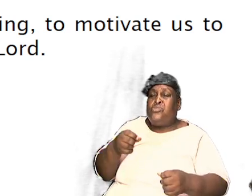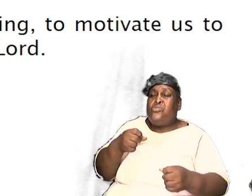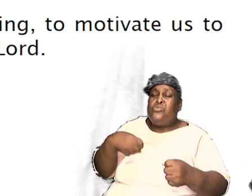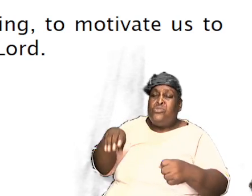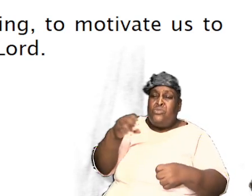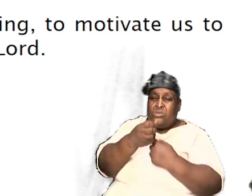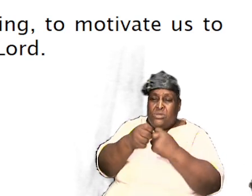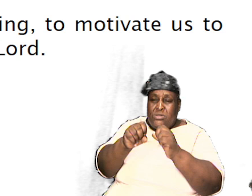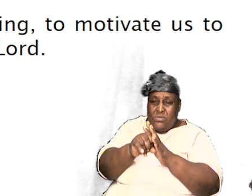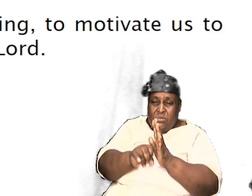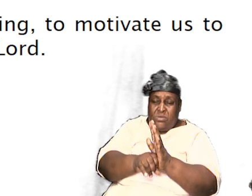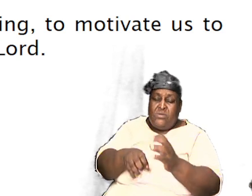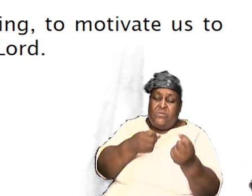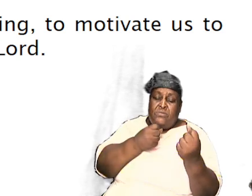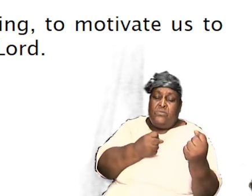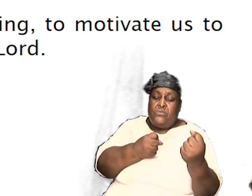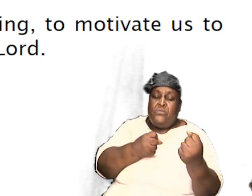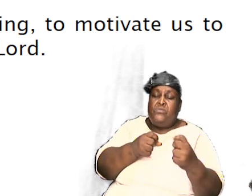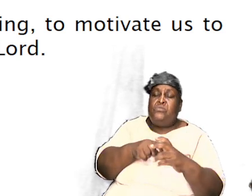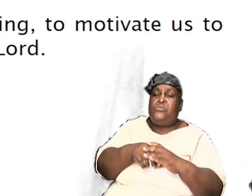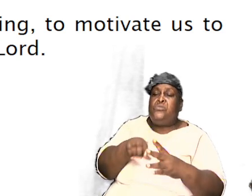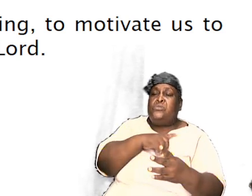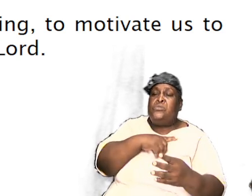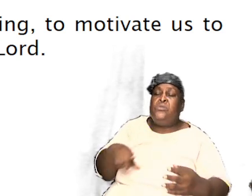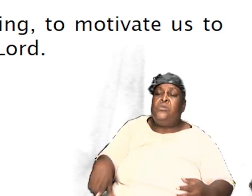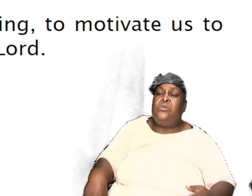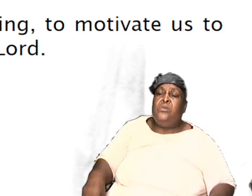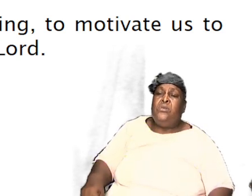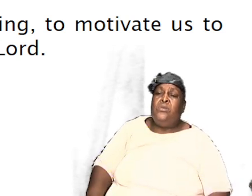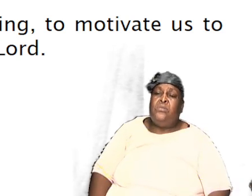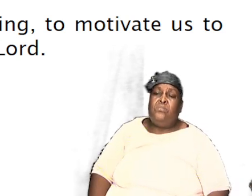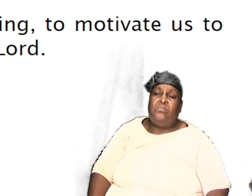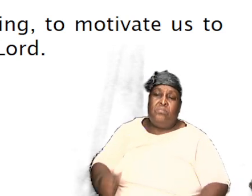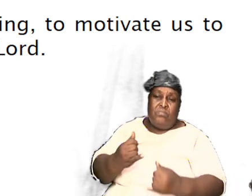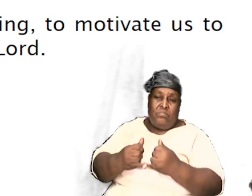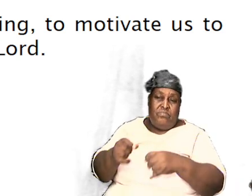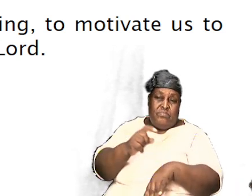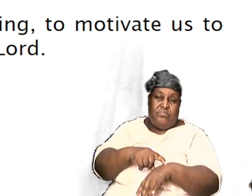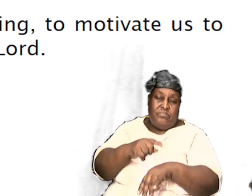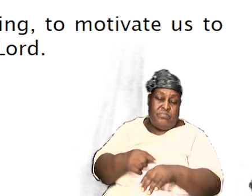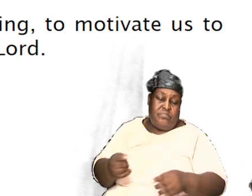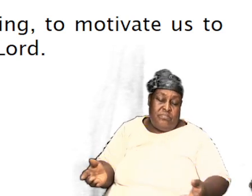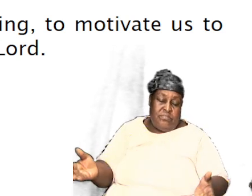Lord. Amen. So, the last time we were here, we really